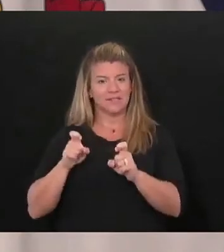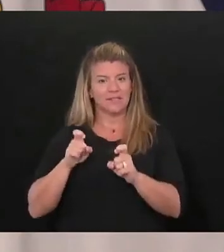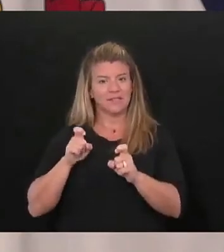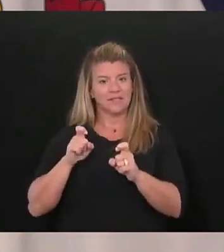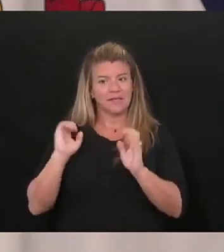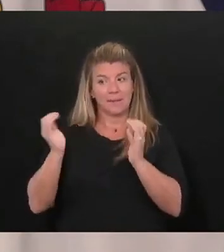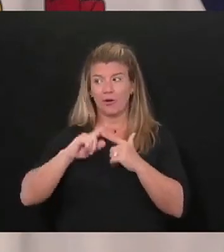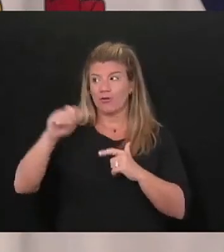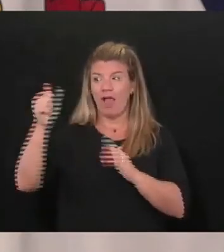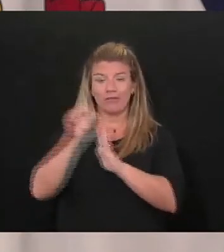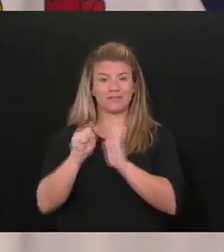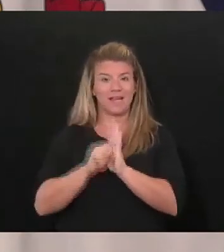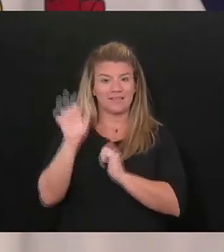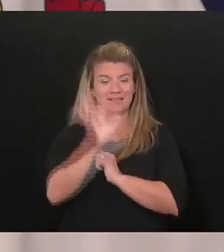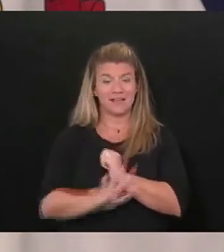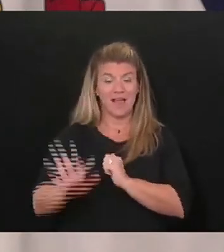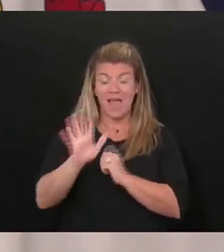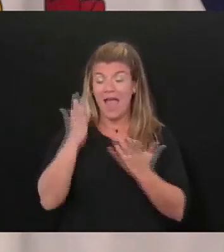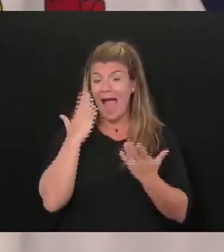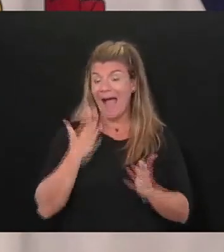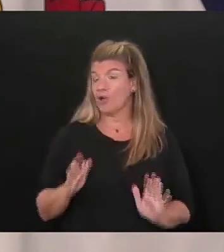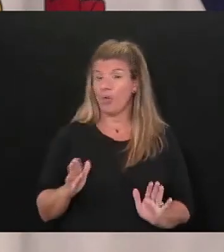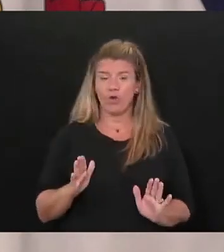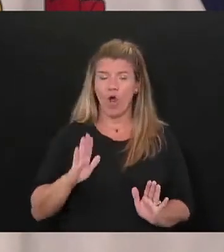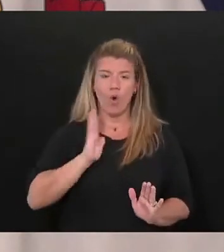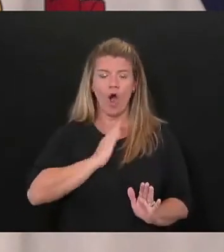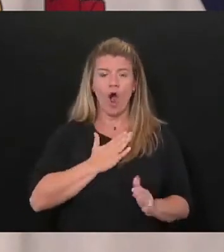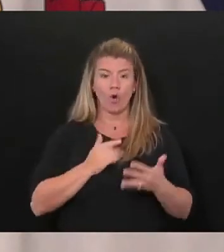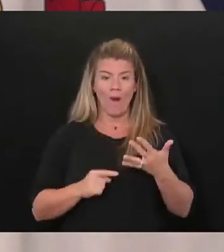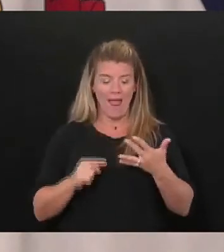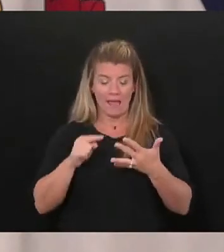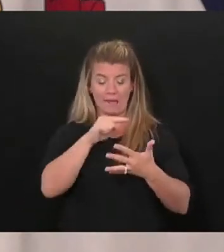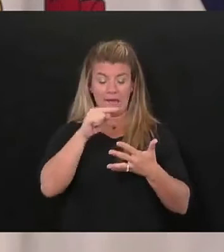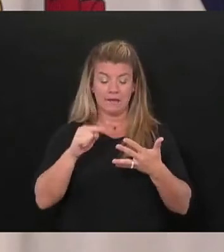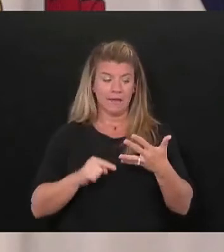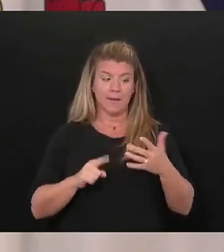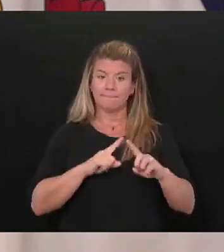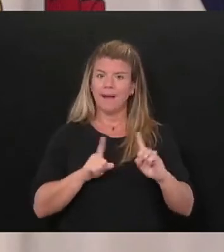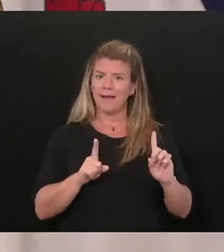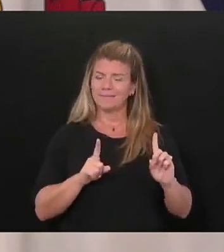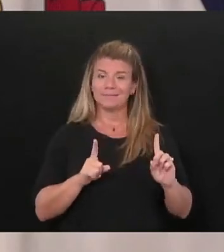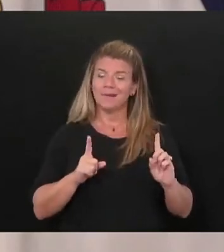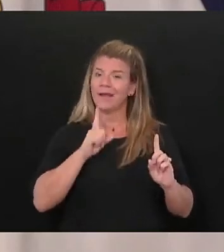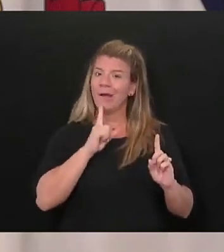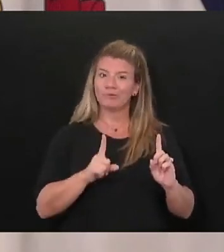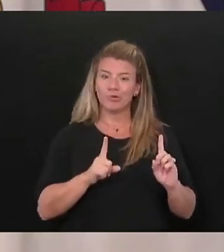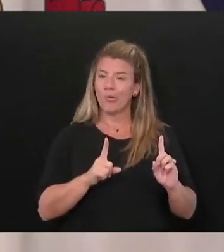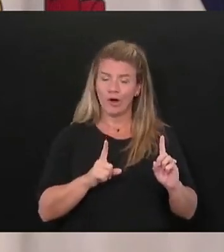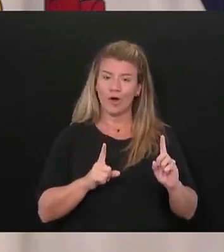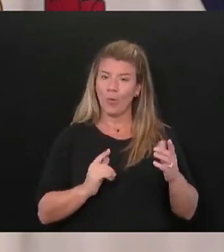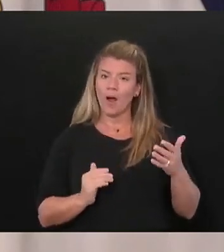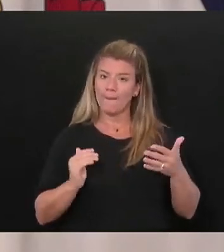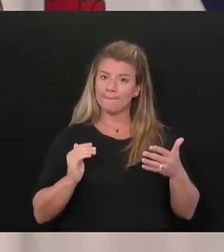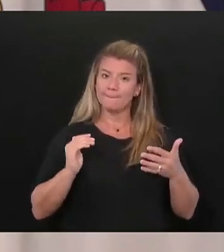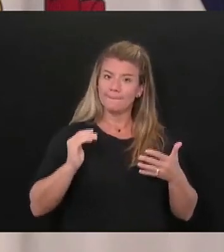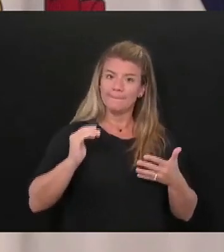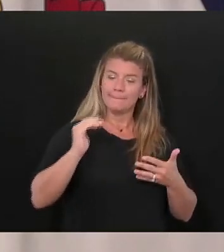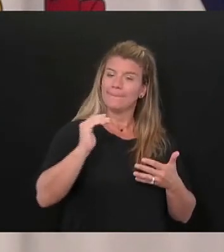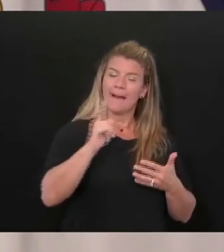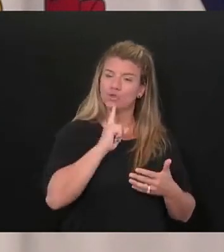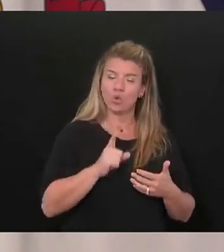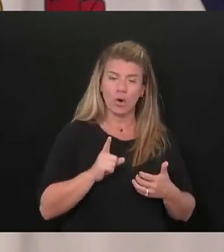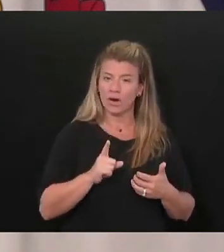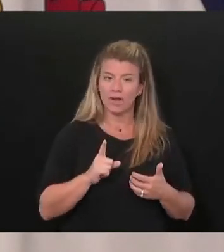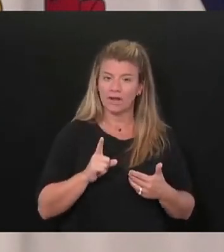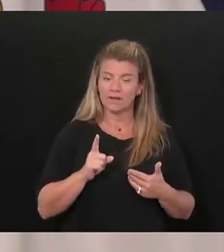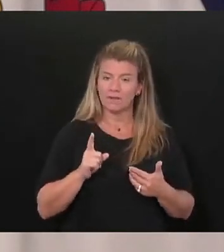other states in the country. I don't know where we rank, but we're surely up in the top realm. And